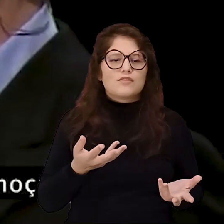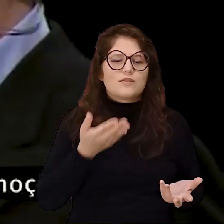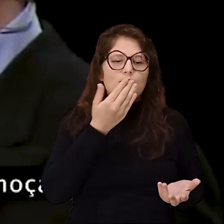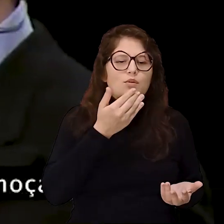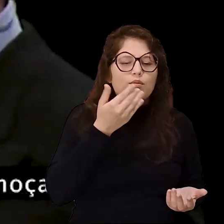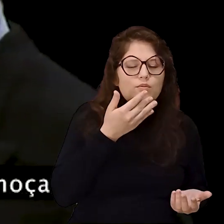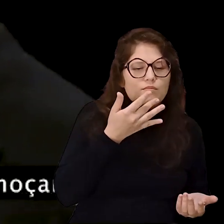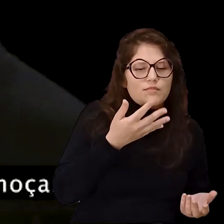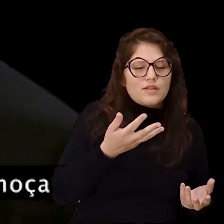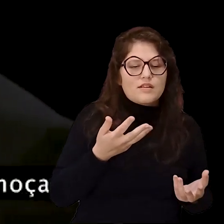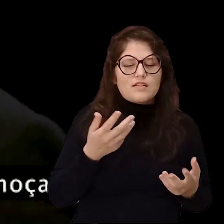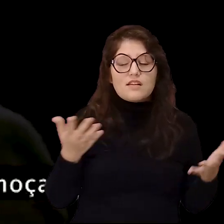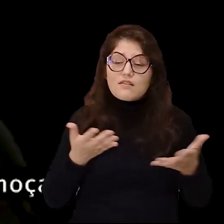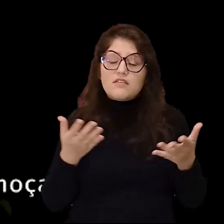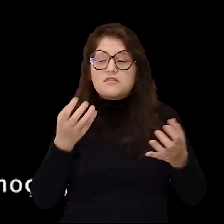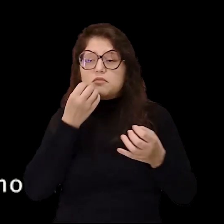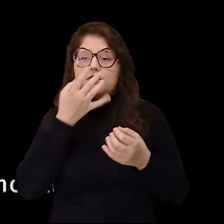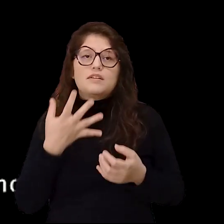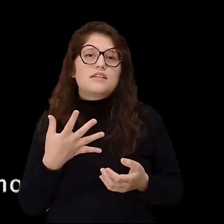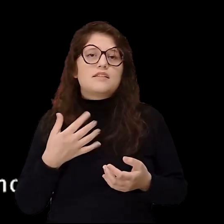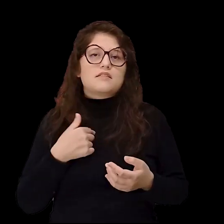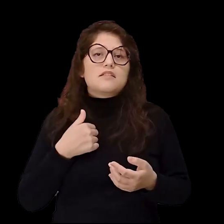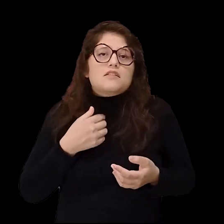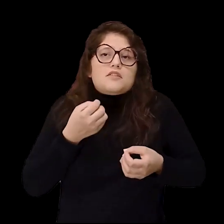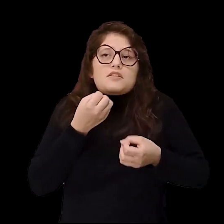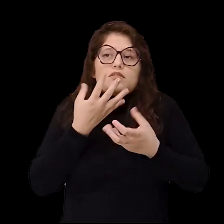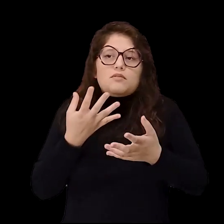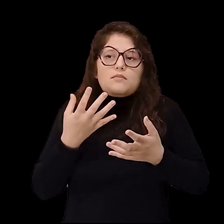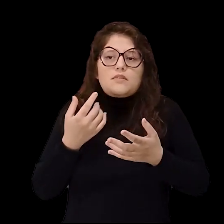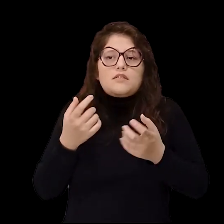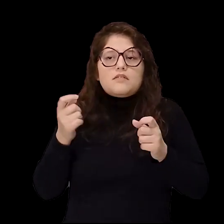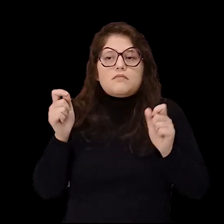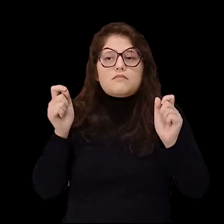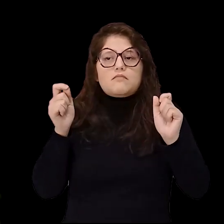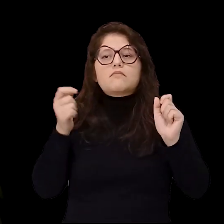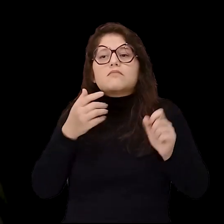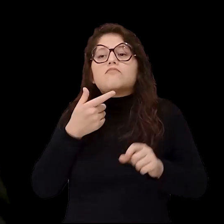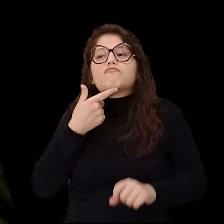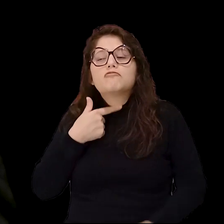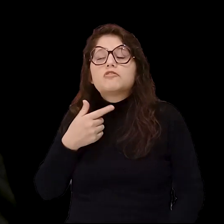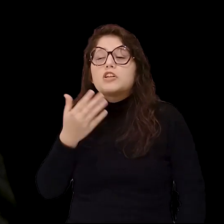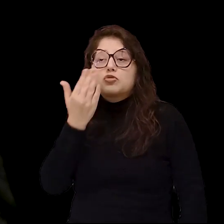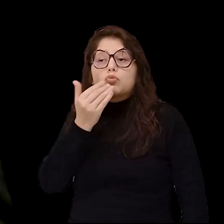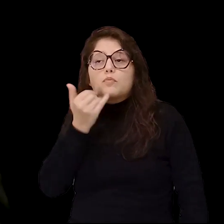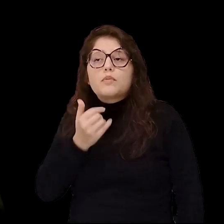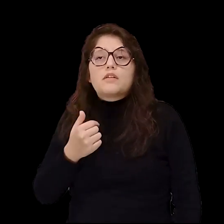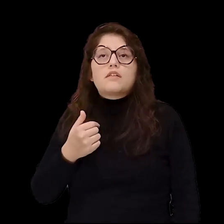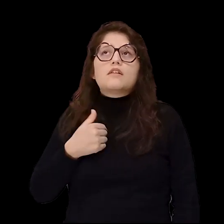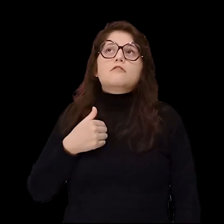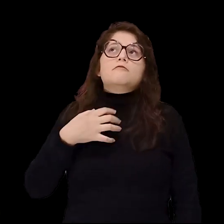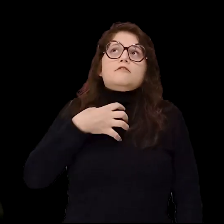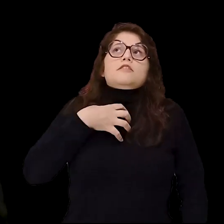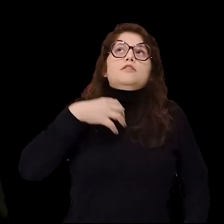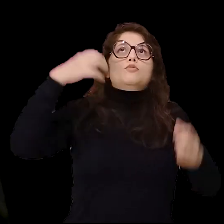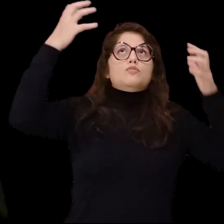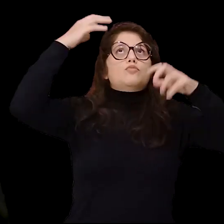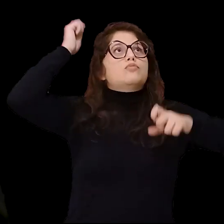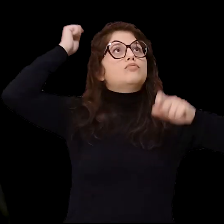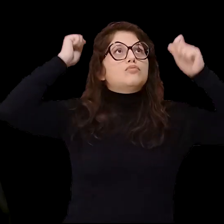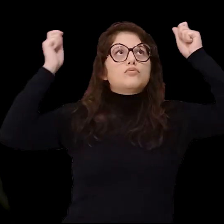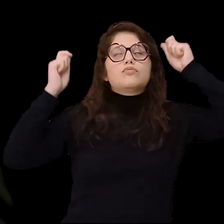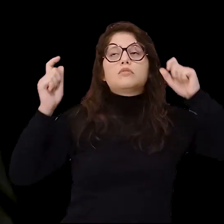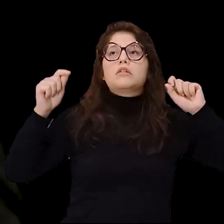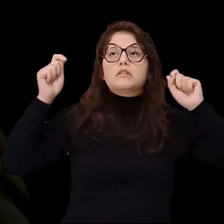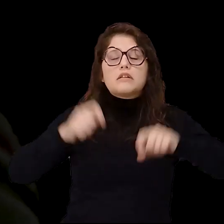But I don't feel sad about having to eat lunch, and I don't feel sad about my answering machine, and I don't feel sad about taking a